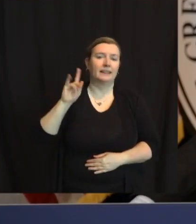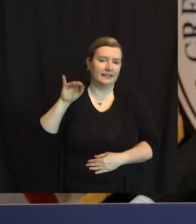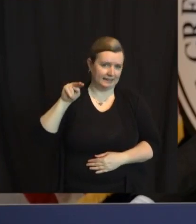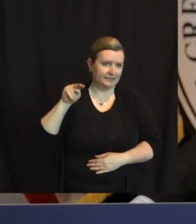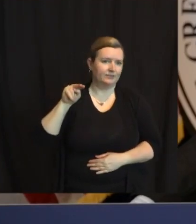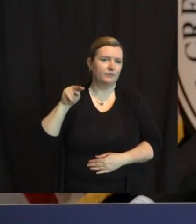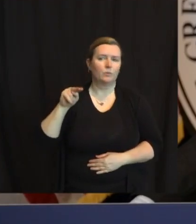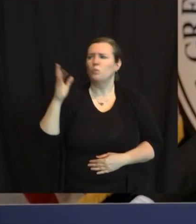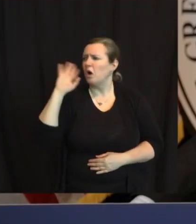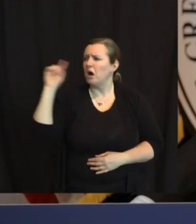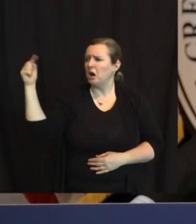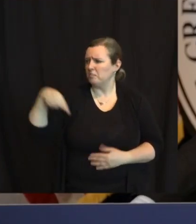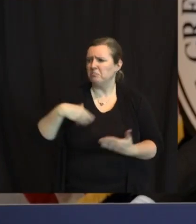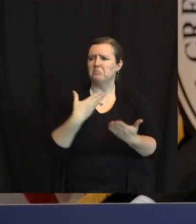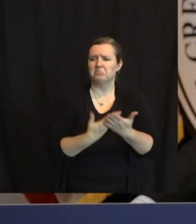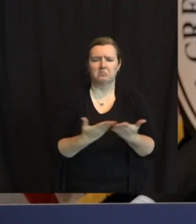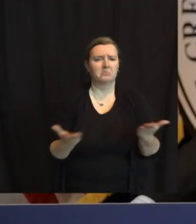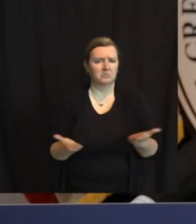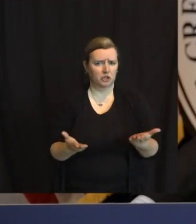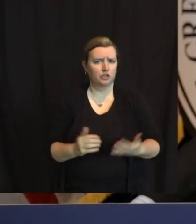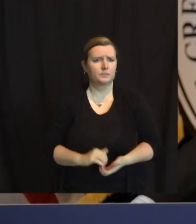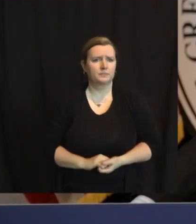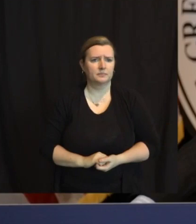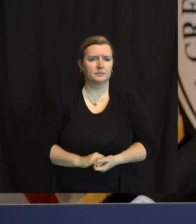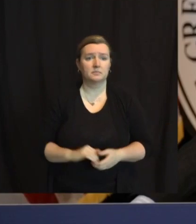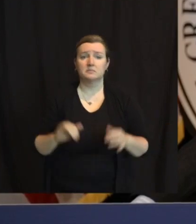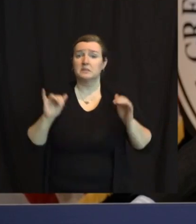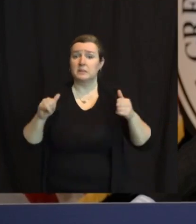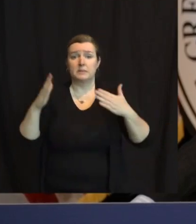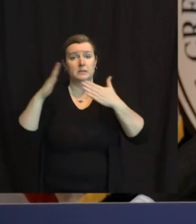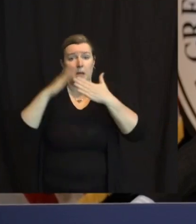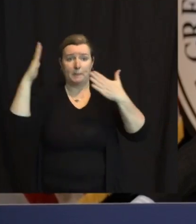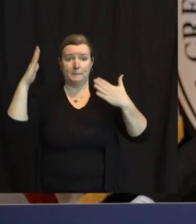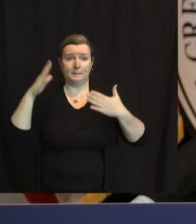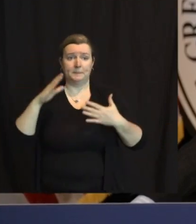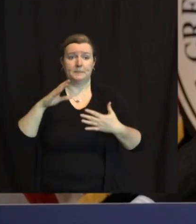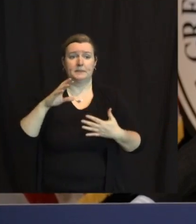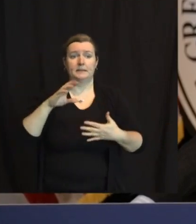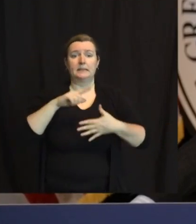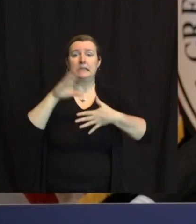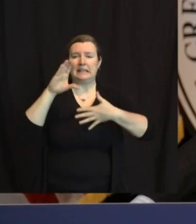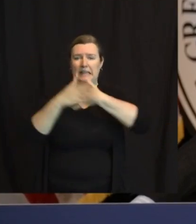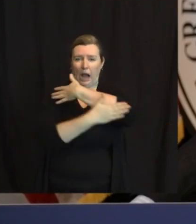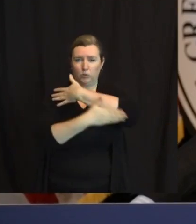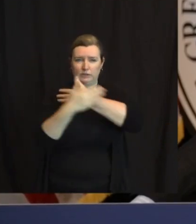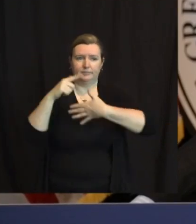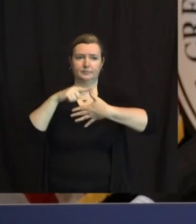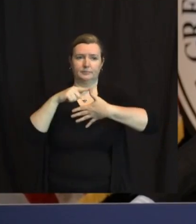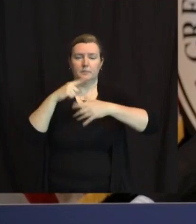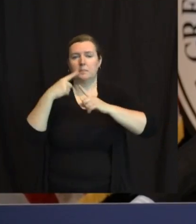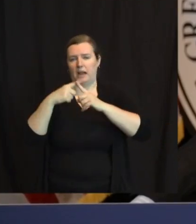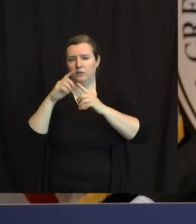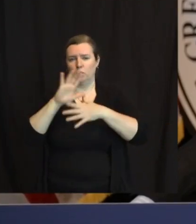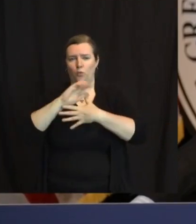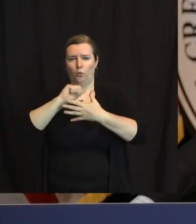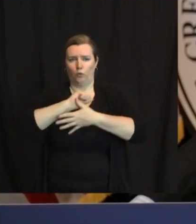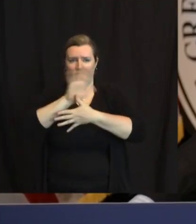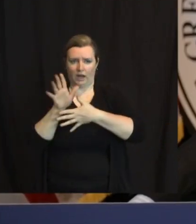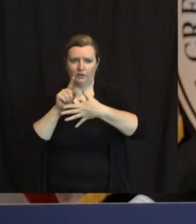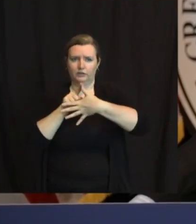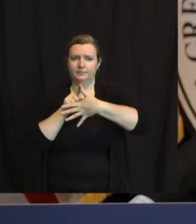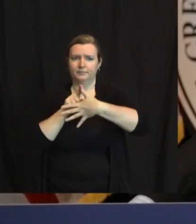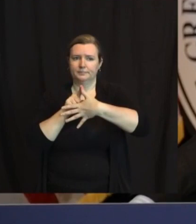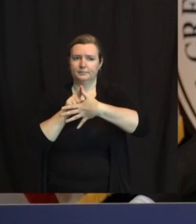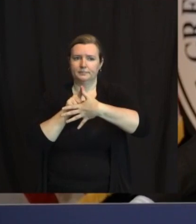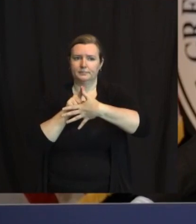shortly. Top 6 counties remain the same in terms of overall positive tests. Hudson County, by the way, is on